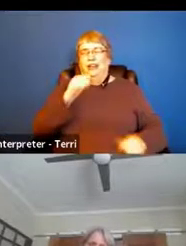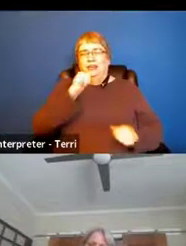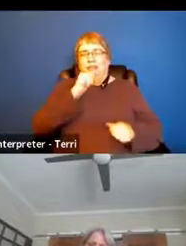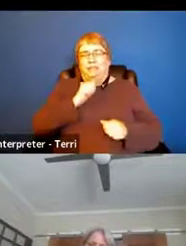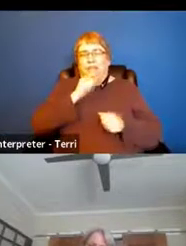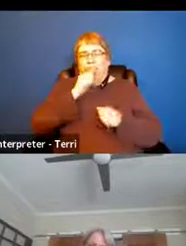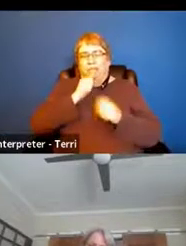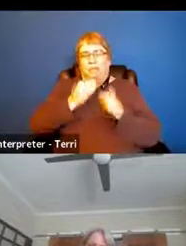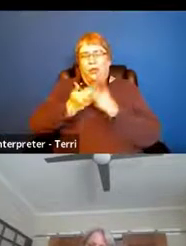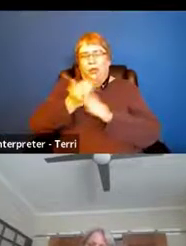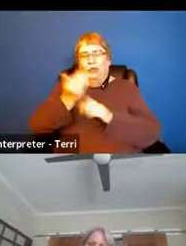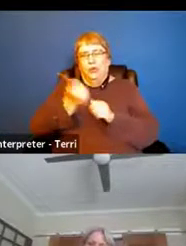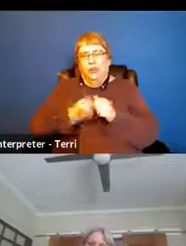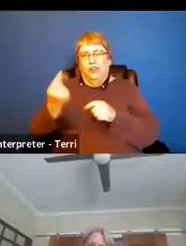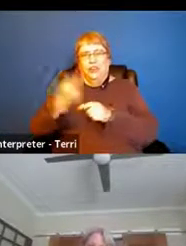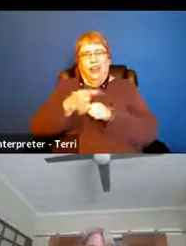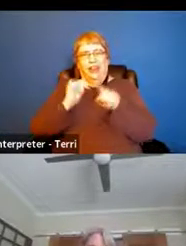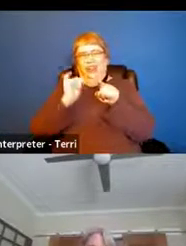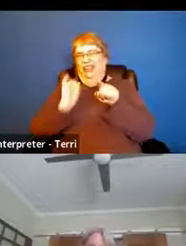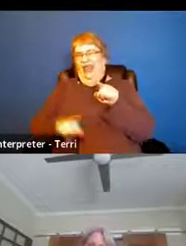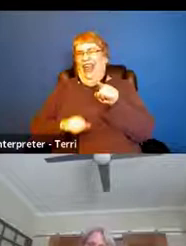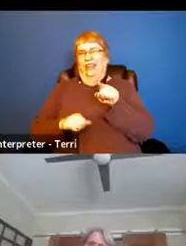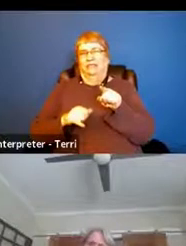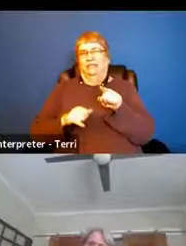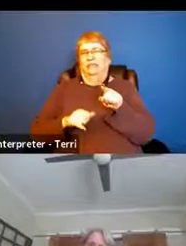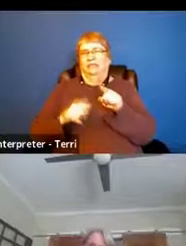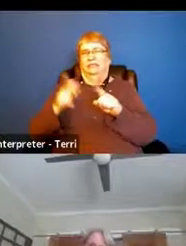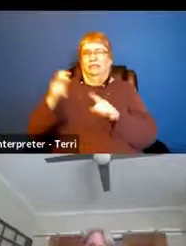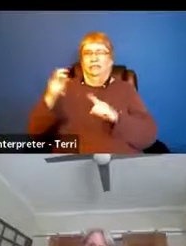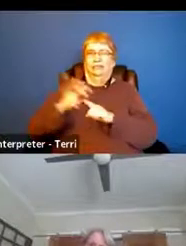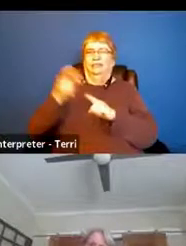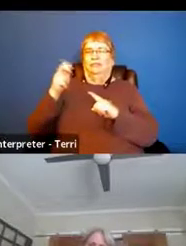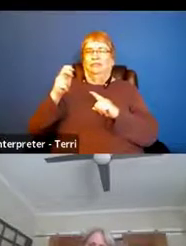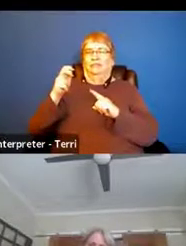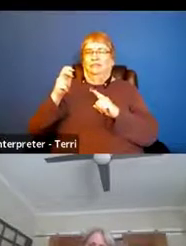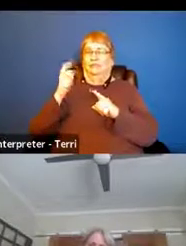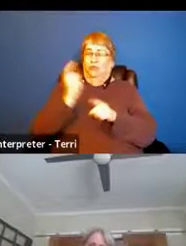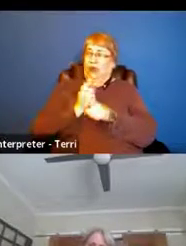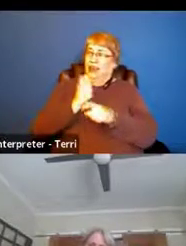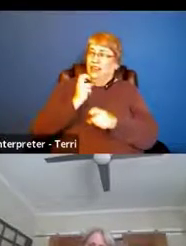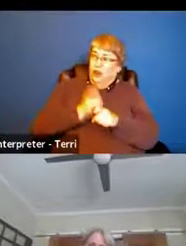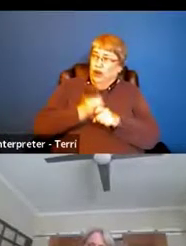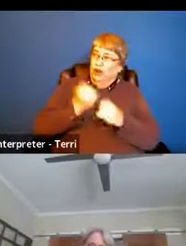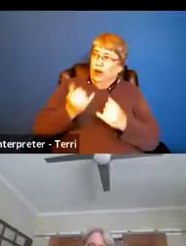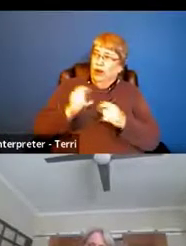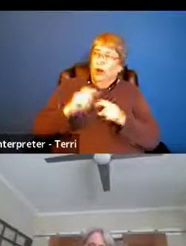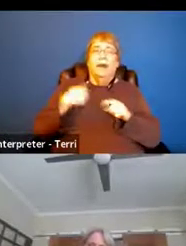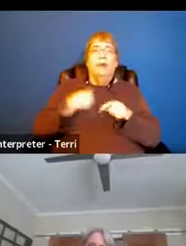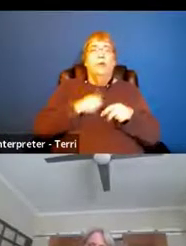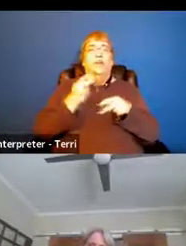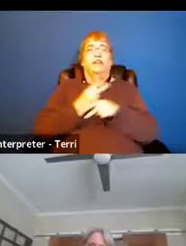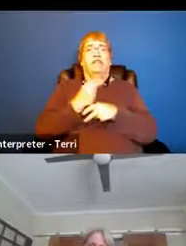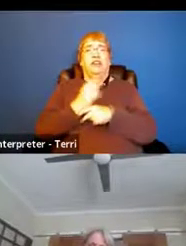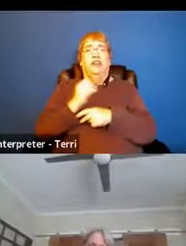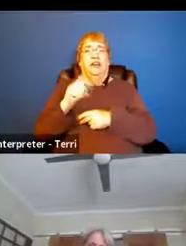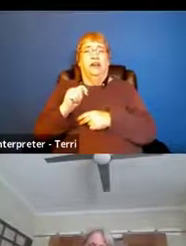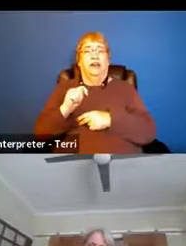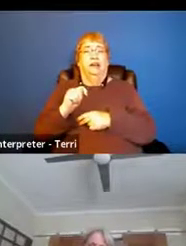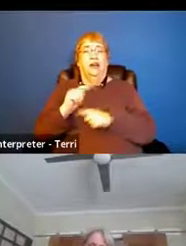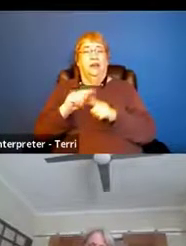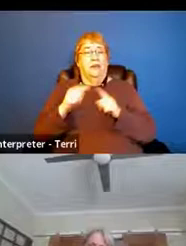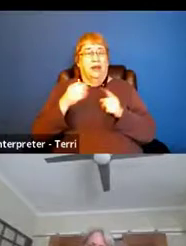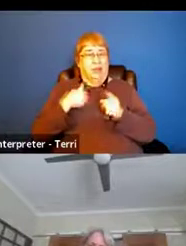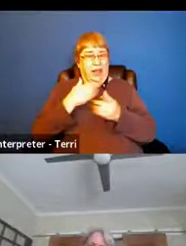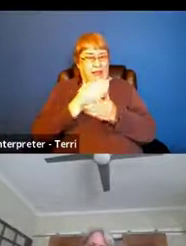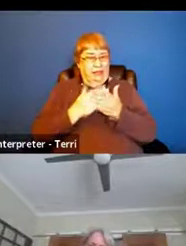really kind of like the cherry on top of, yes, like it's hard right now, but we're figuring it out. And maybe there are some positives too, getting to engage in